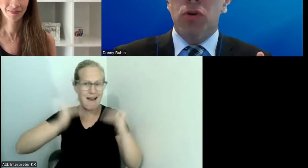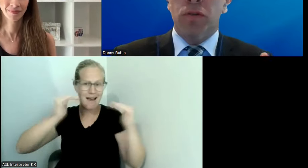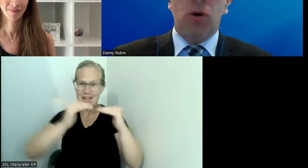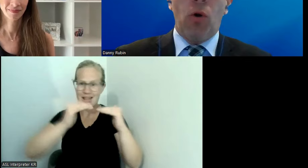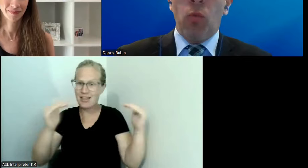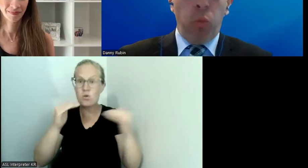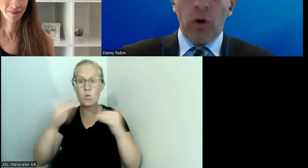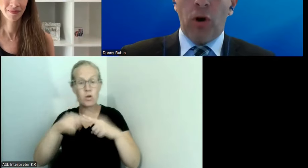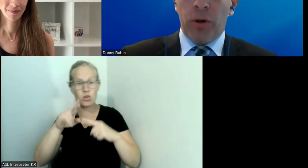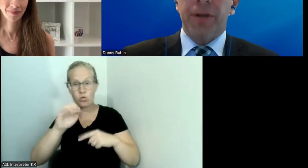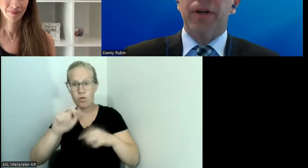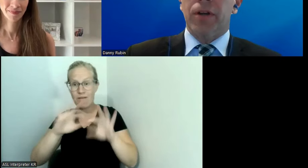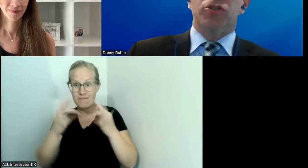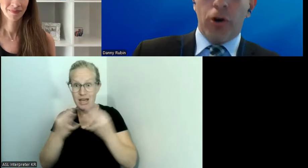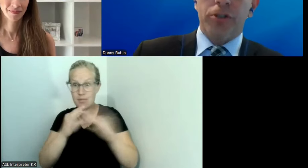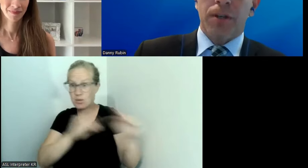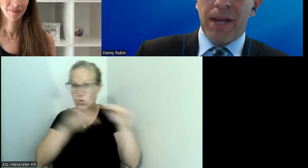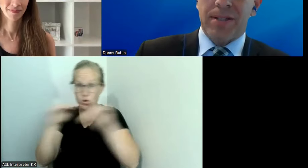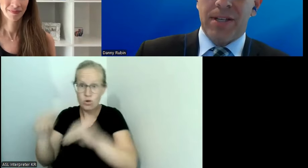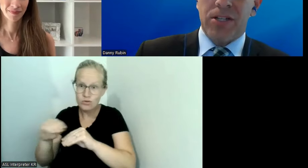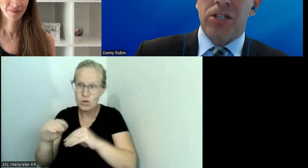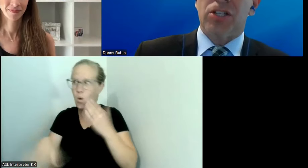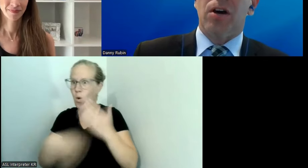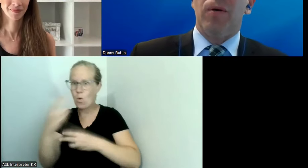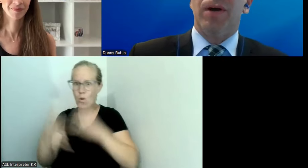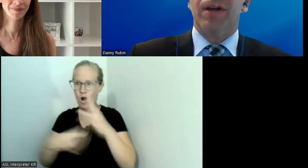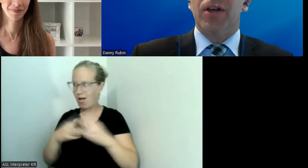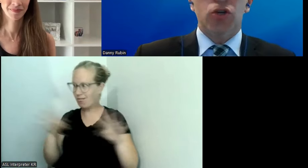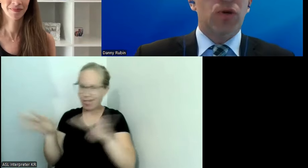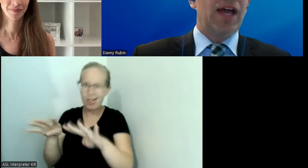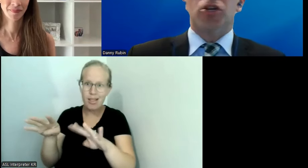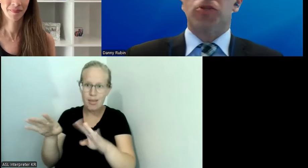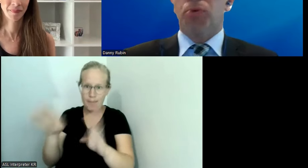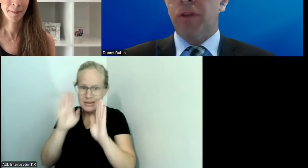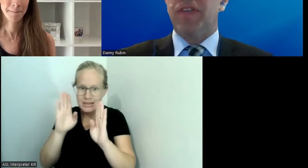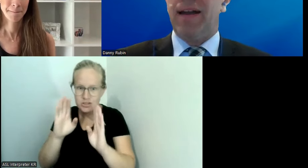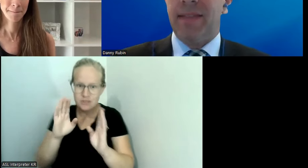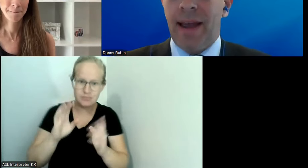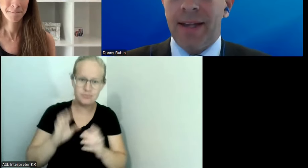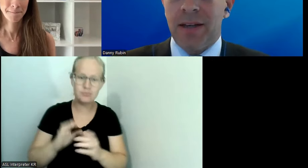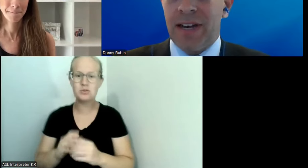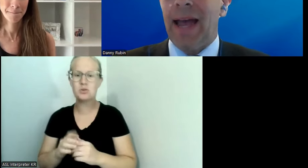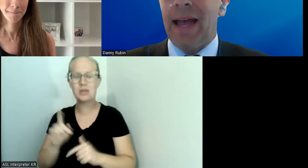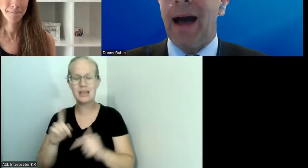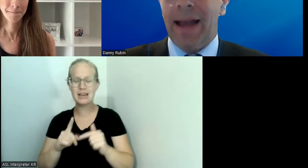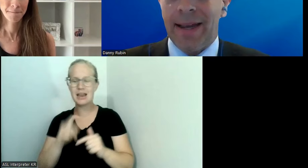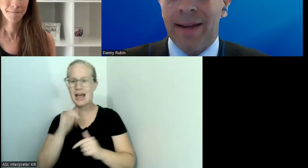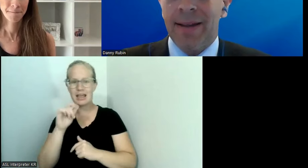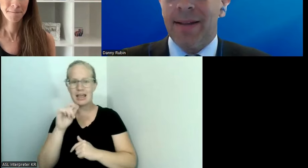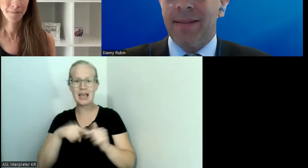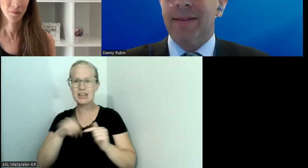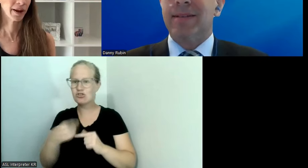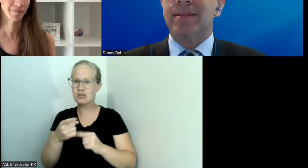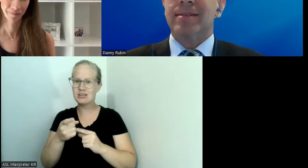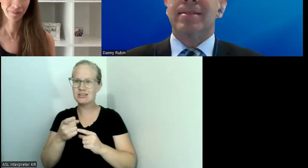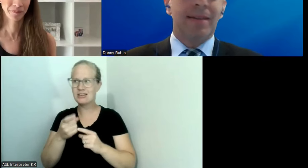family moves, the whole world turns and pays attention. So you can't just put that in the hands of an AI.